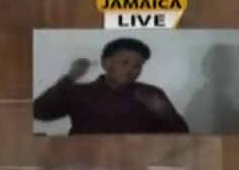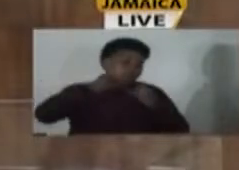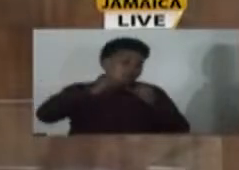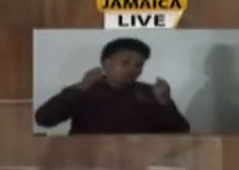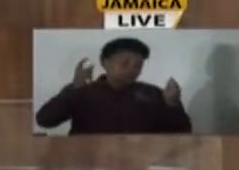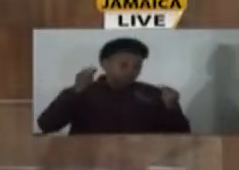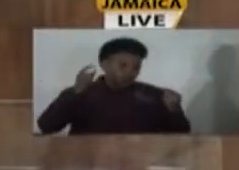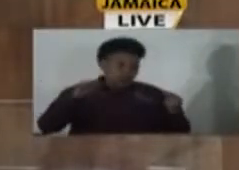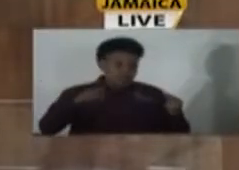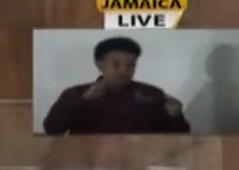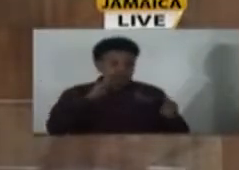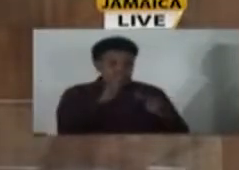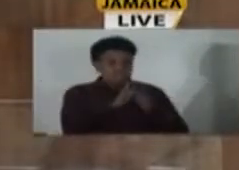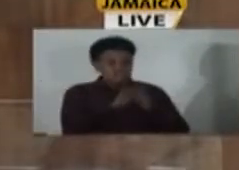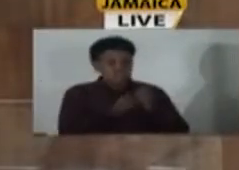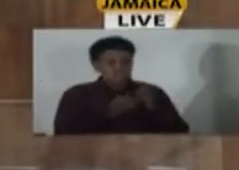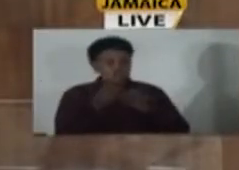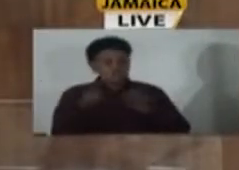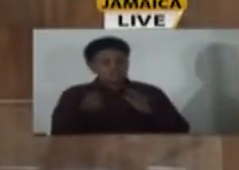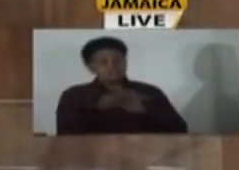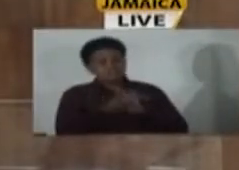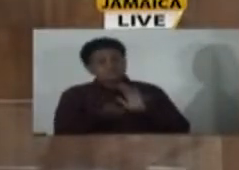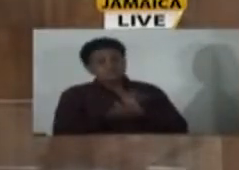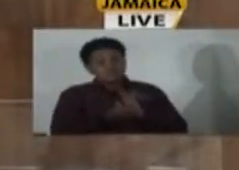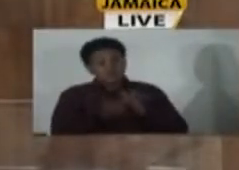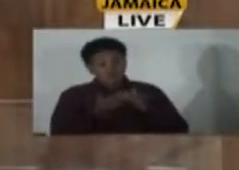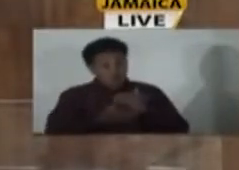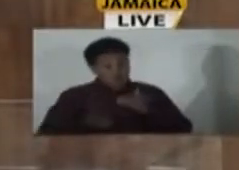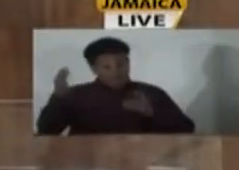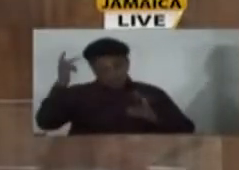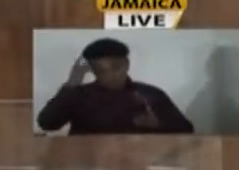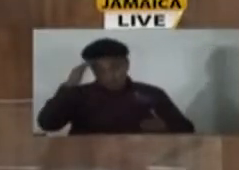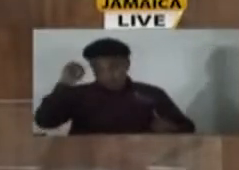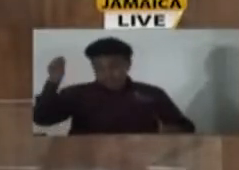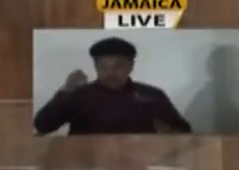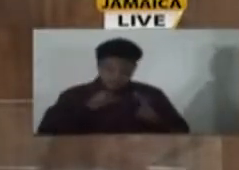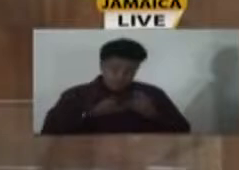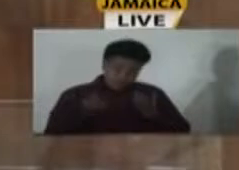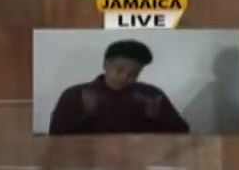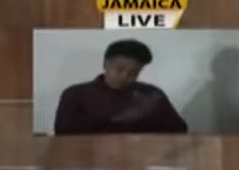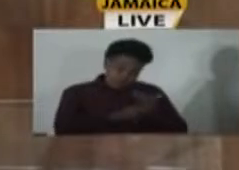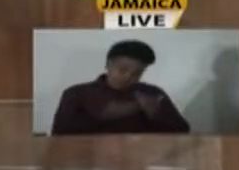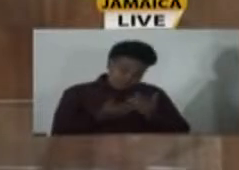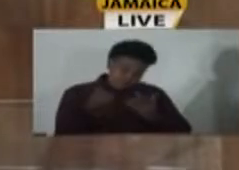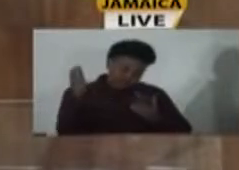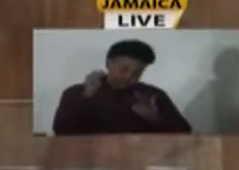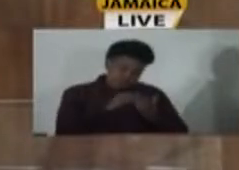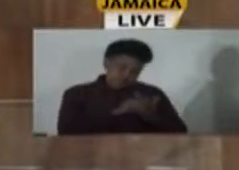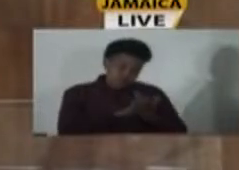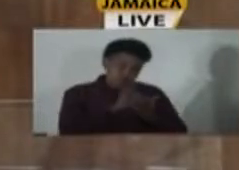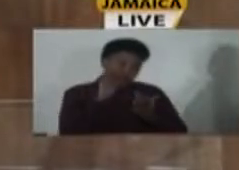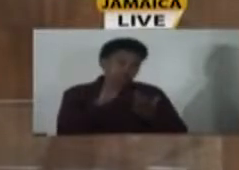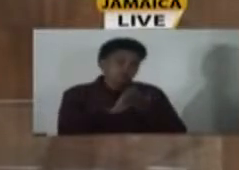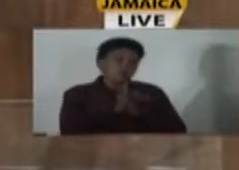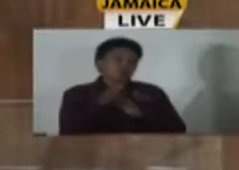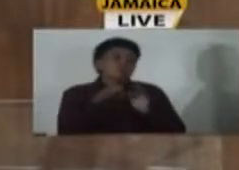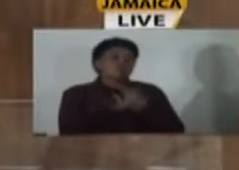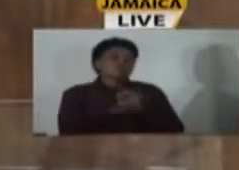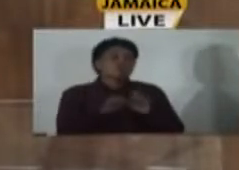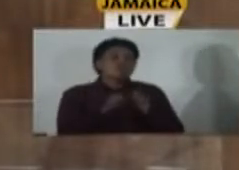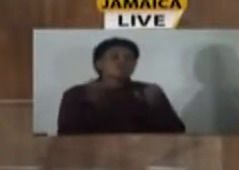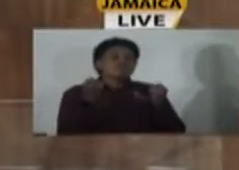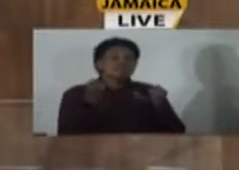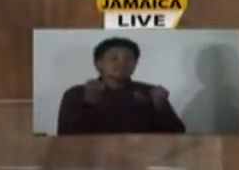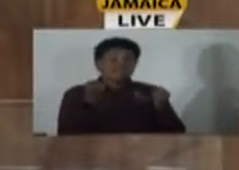This is being changed by this bill. Going forward, whatever he puts in the order will become a criminal offense if it's